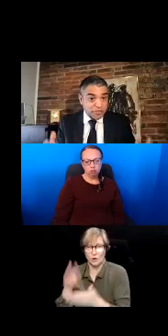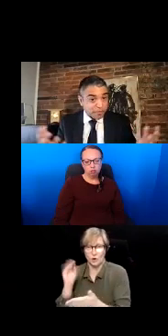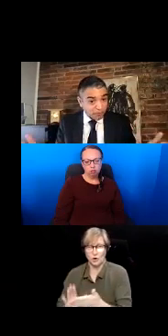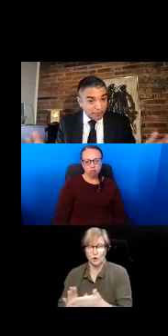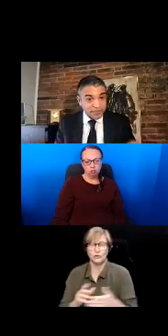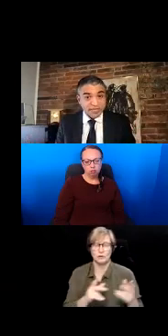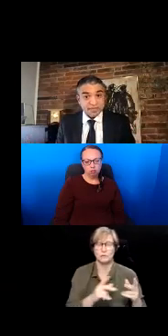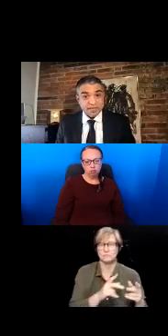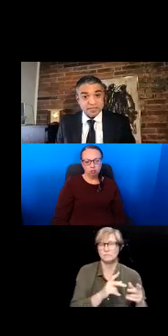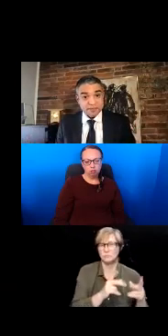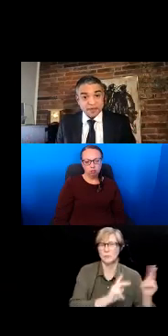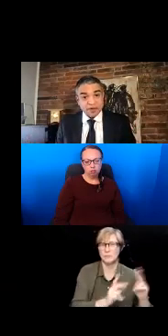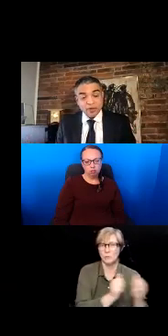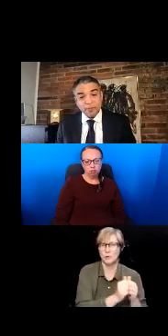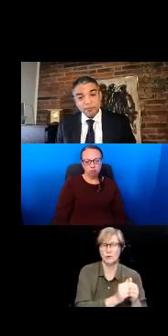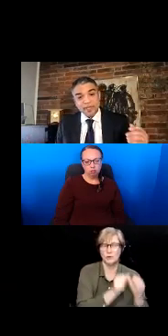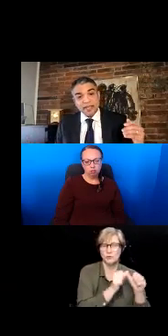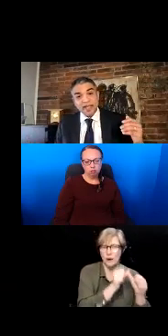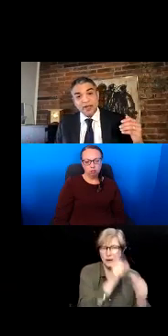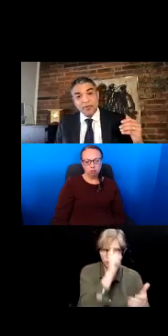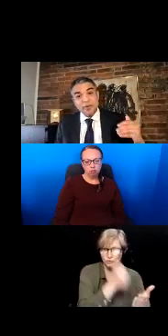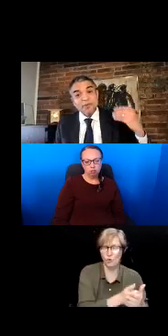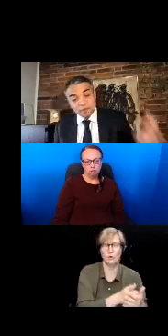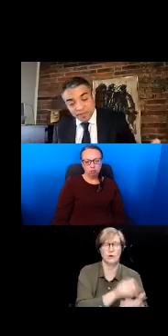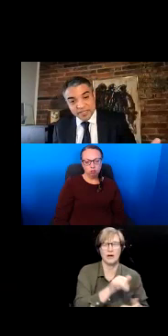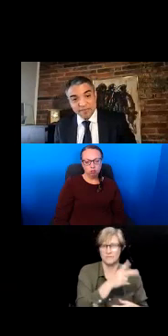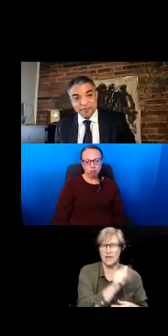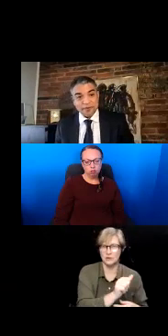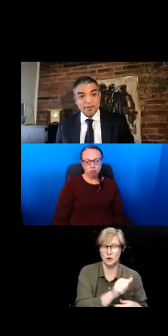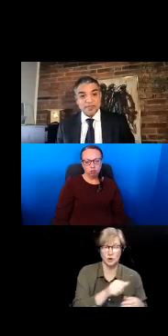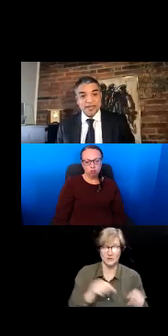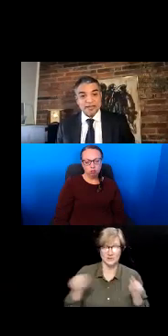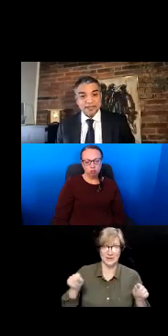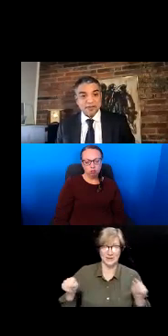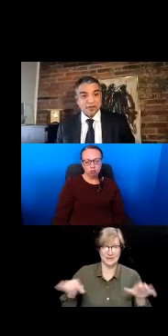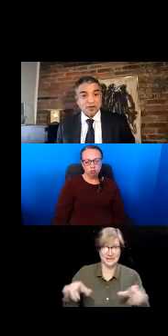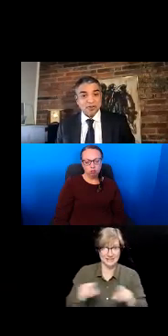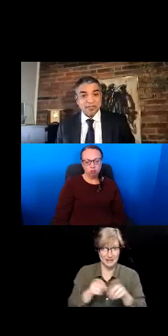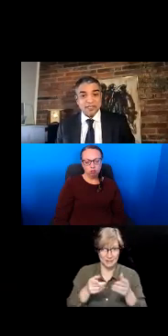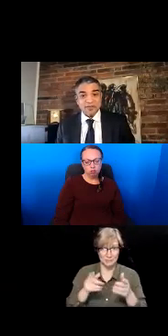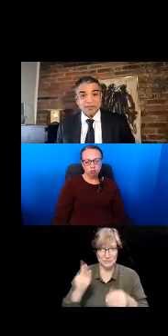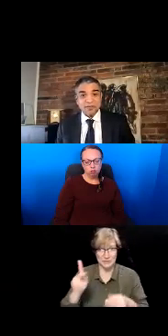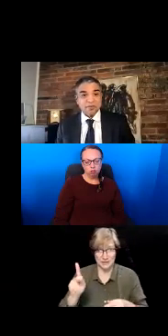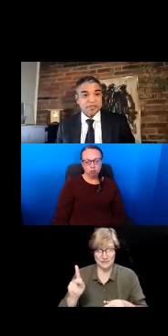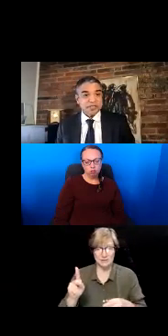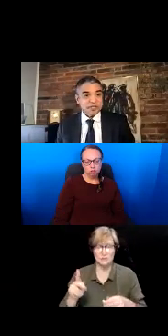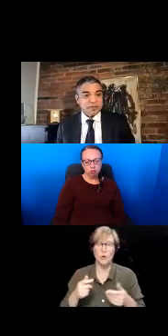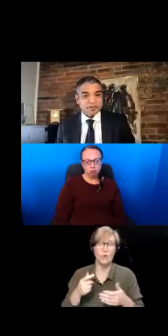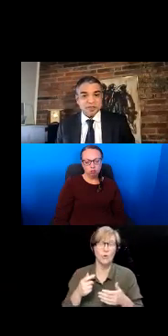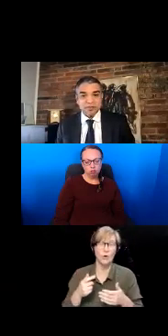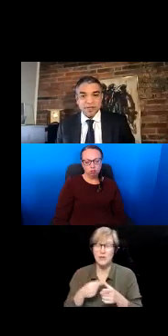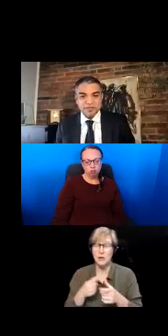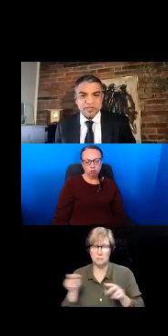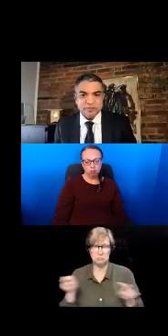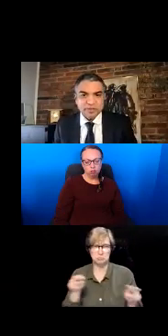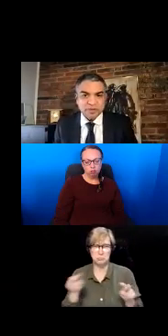and aphasia performing the same tasks. Well, we went one step further than that in our early days. And what we did was